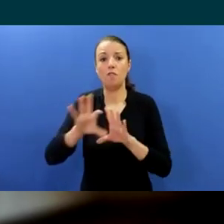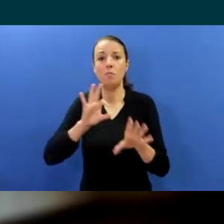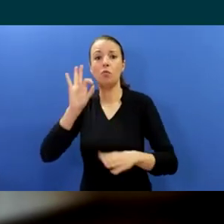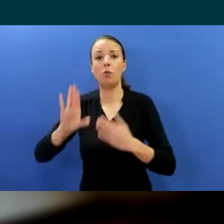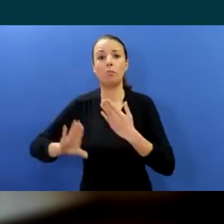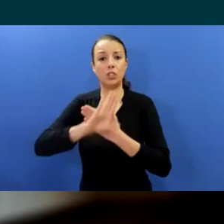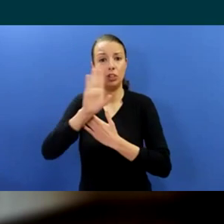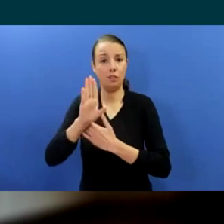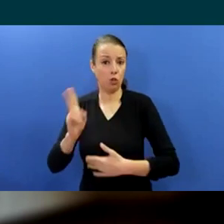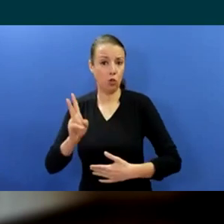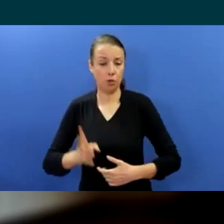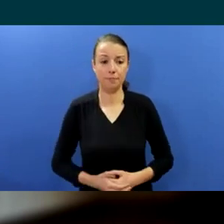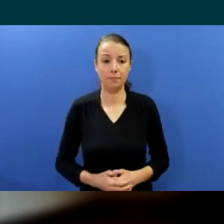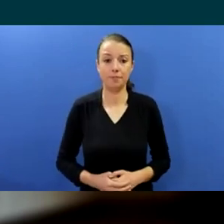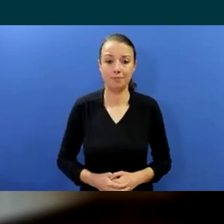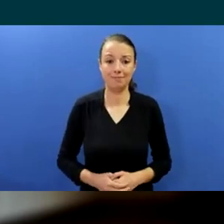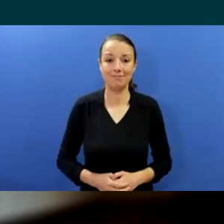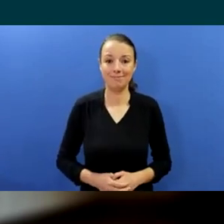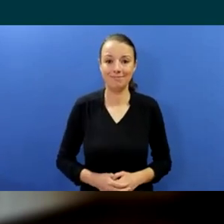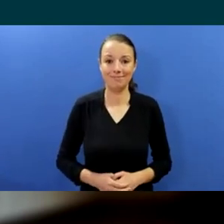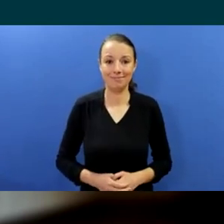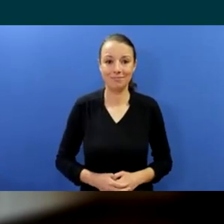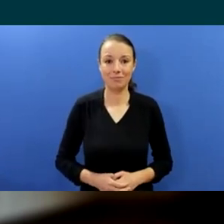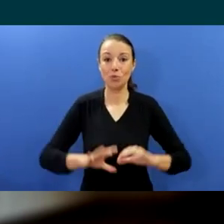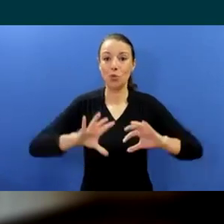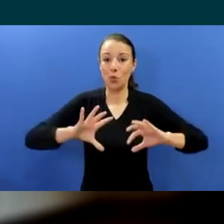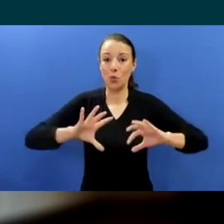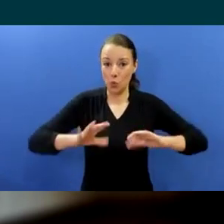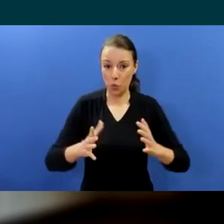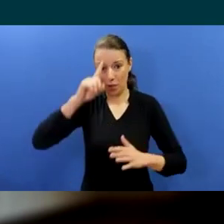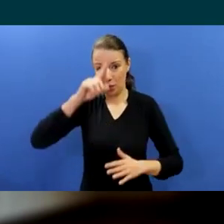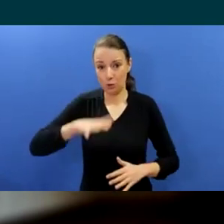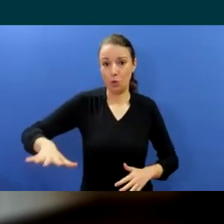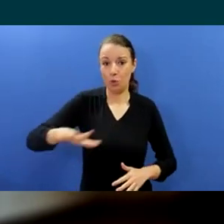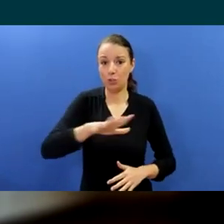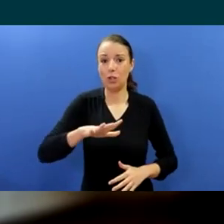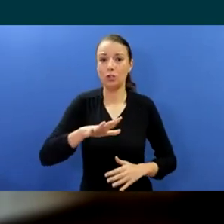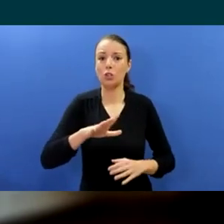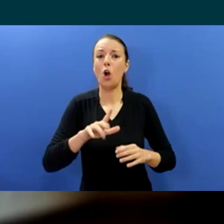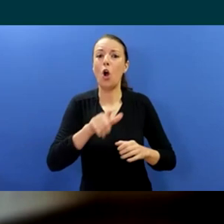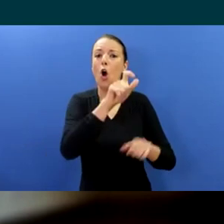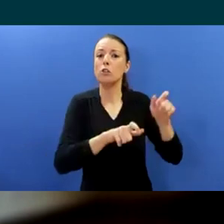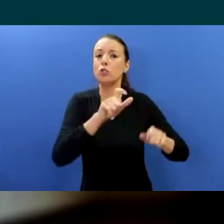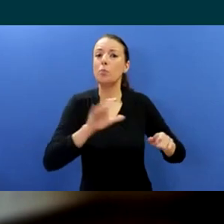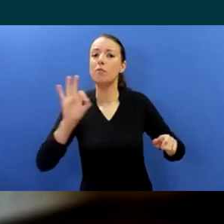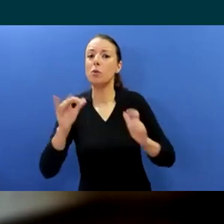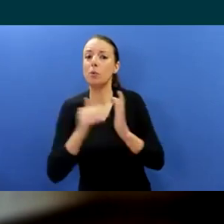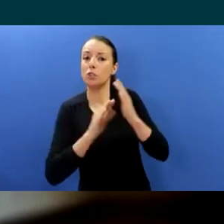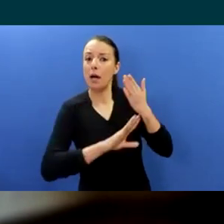to represent the needs of the population. And then we're trying to develop a very kind of